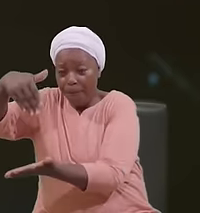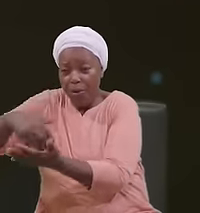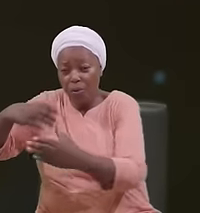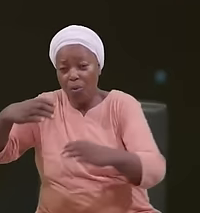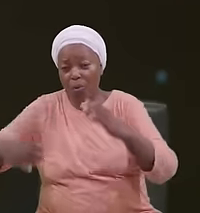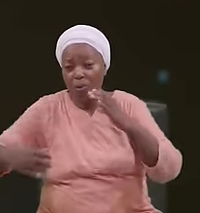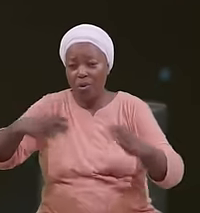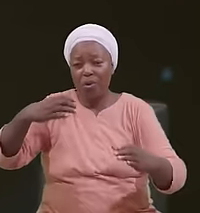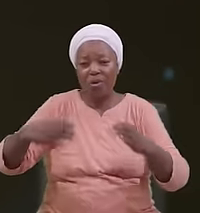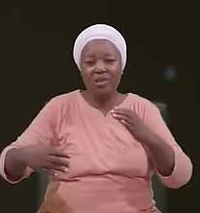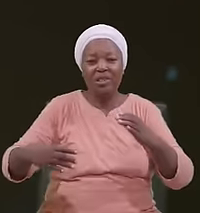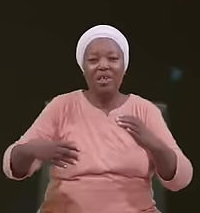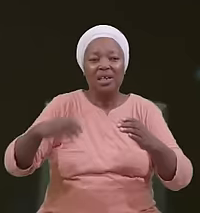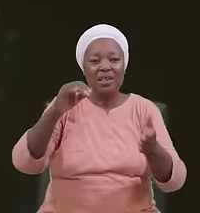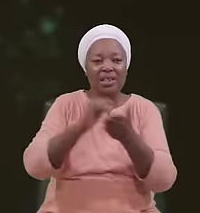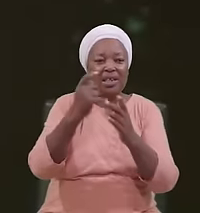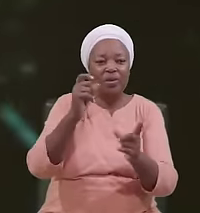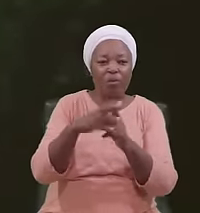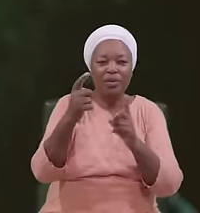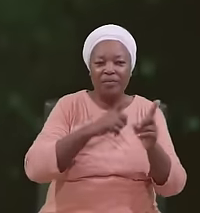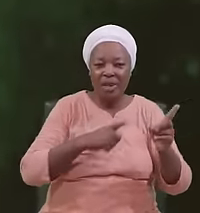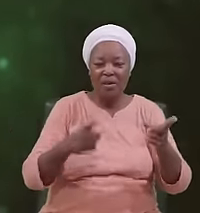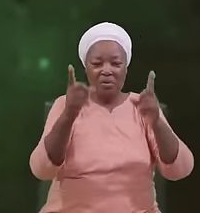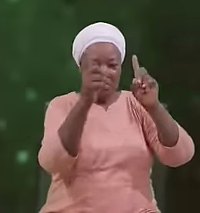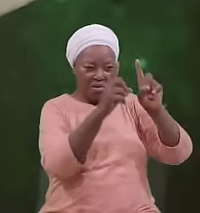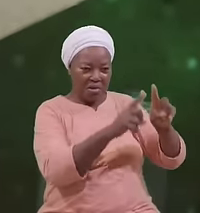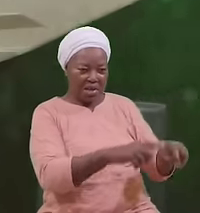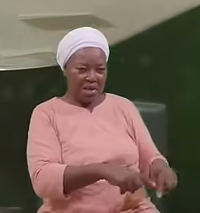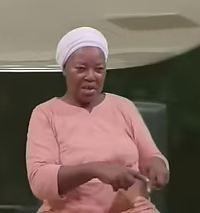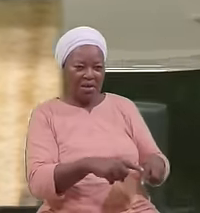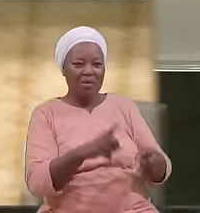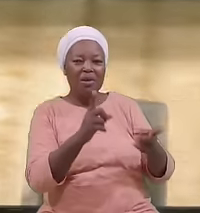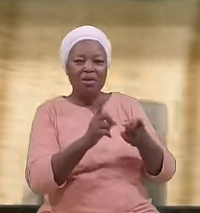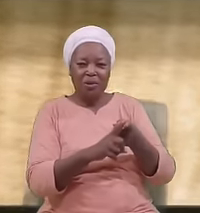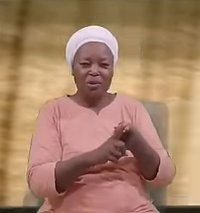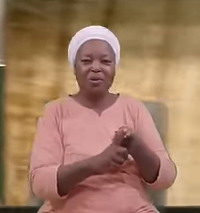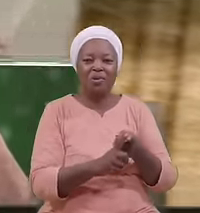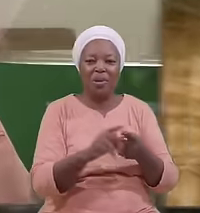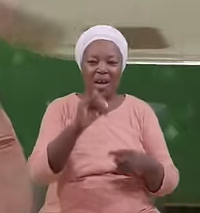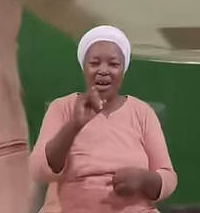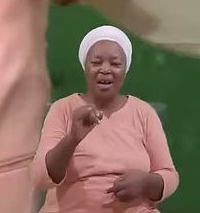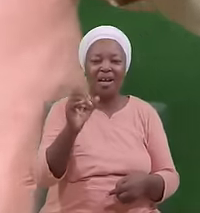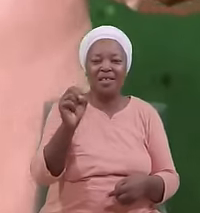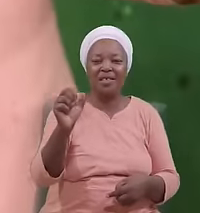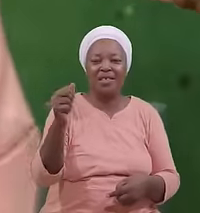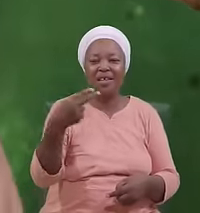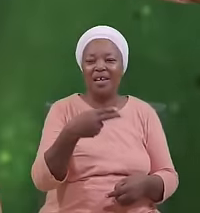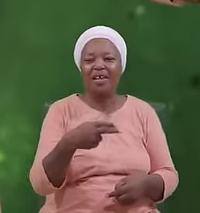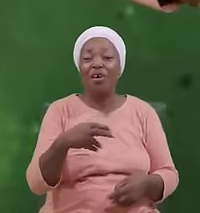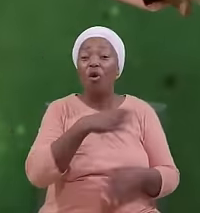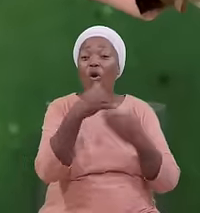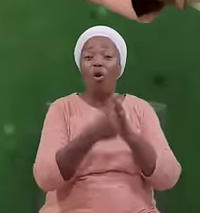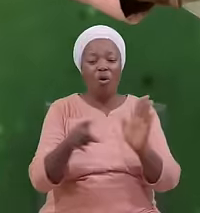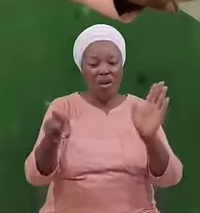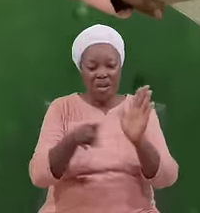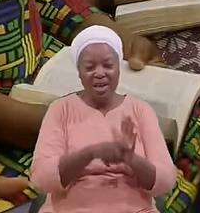court, that the word of the Lord came to him. Negative prophecies